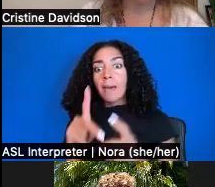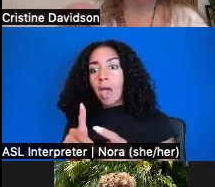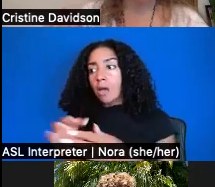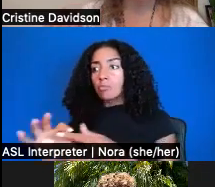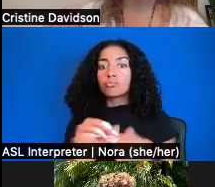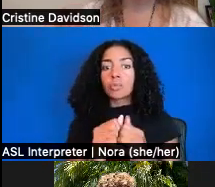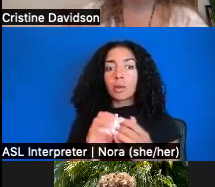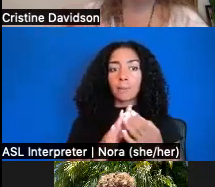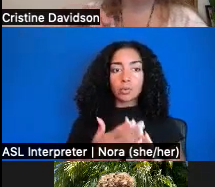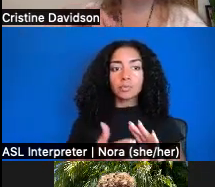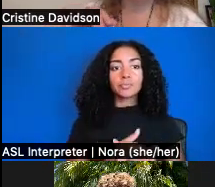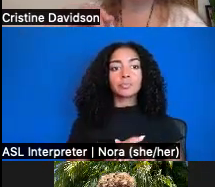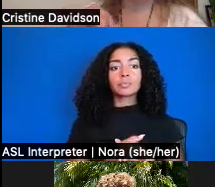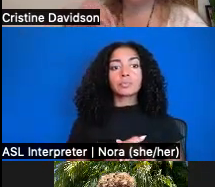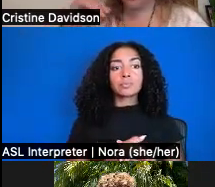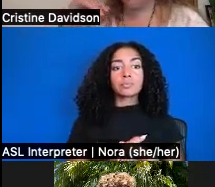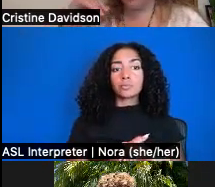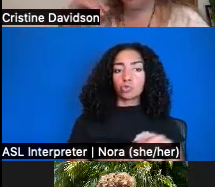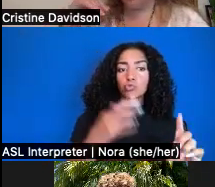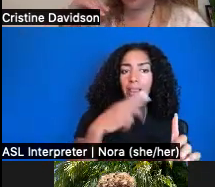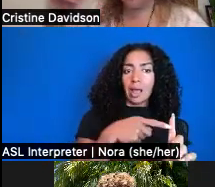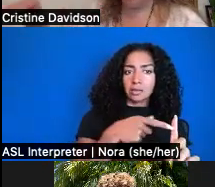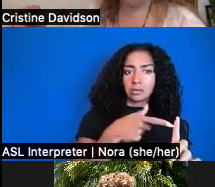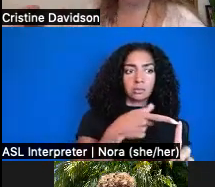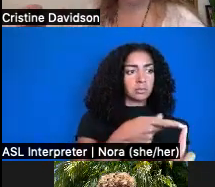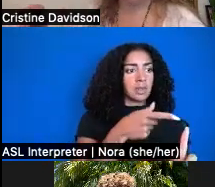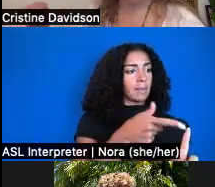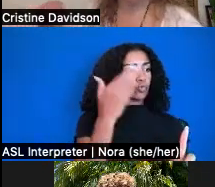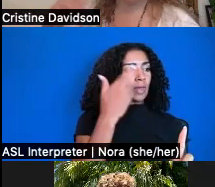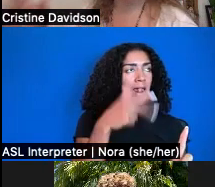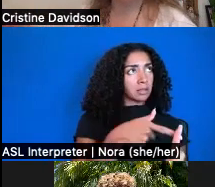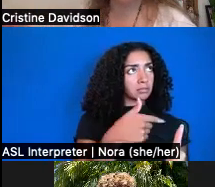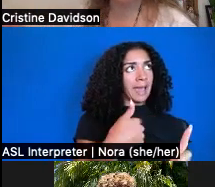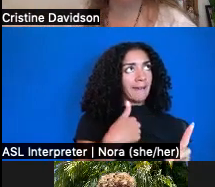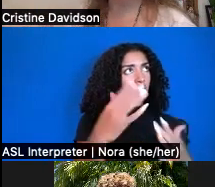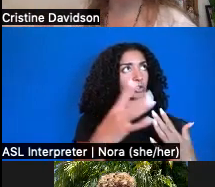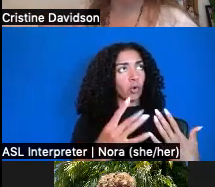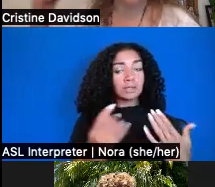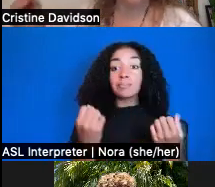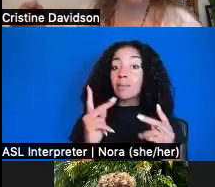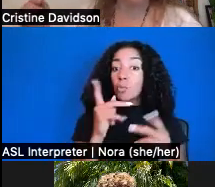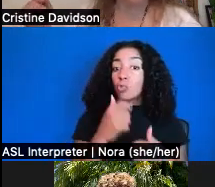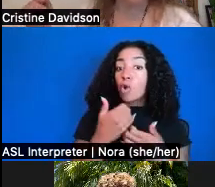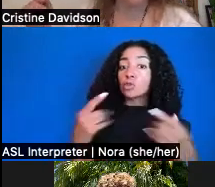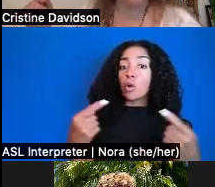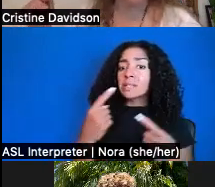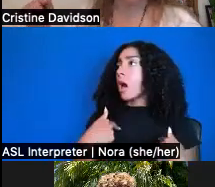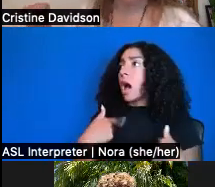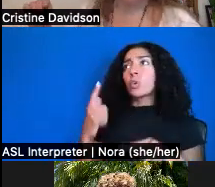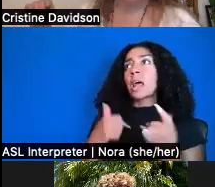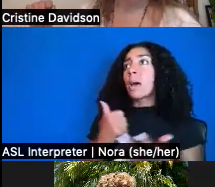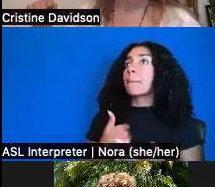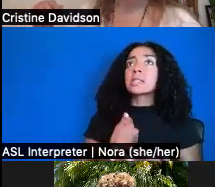Knowing that it's a choice, that they're making a choice, because a lot of people who cause harm will say, I couldn't help myself, or they'll use all the other